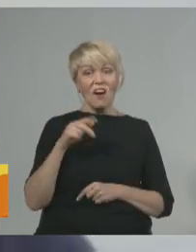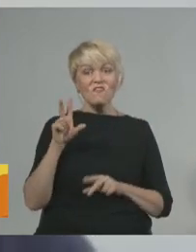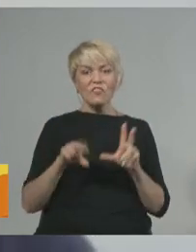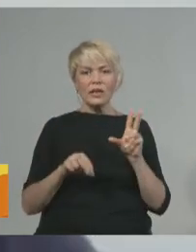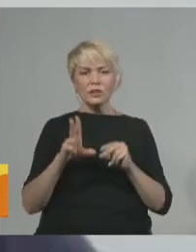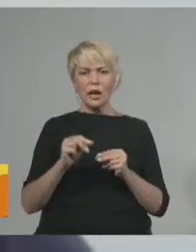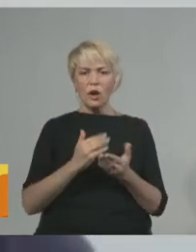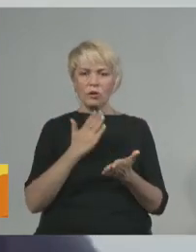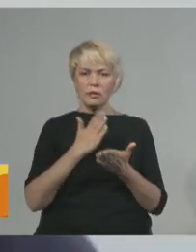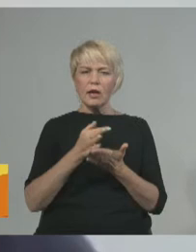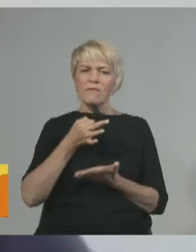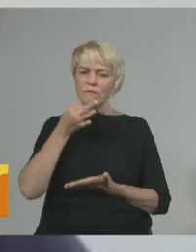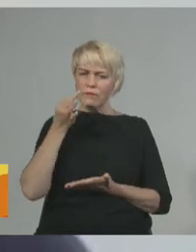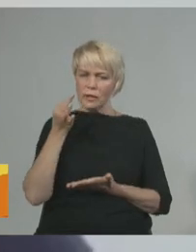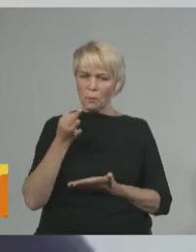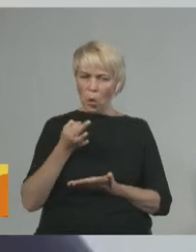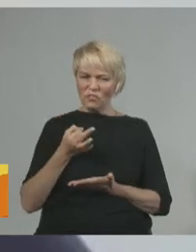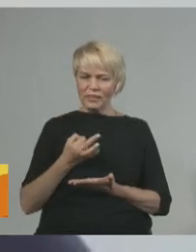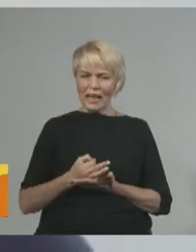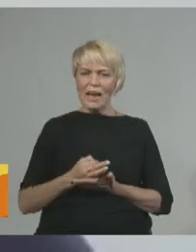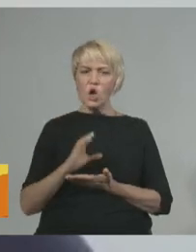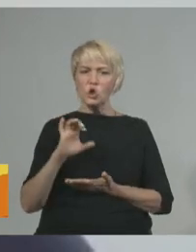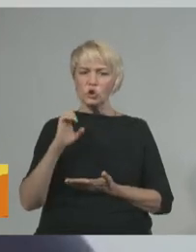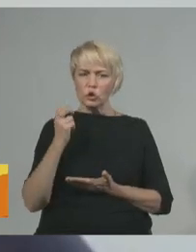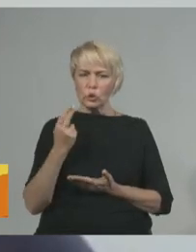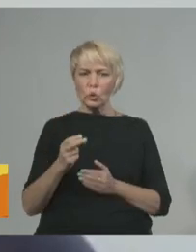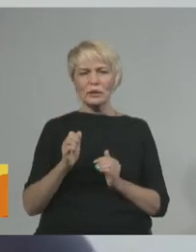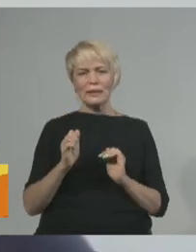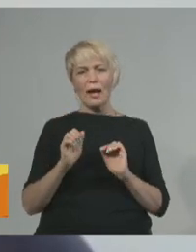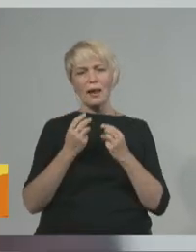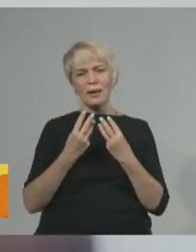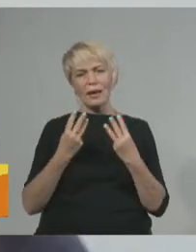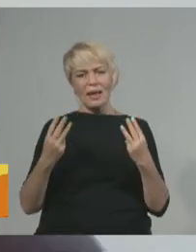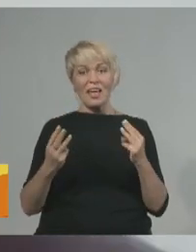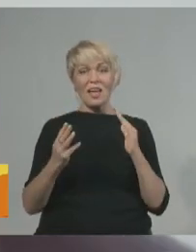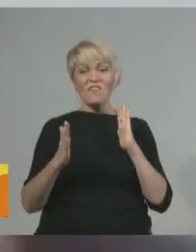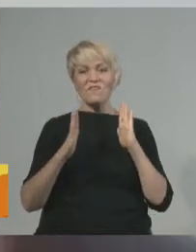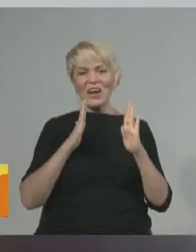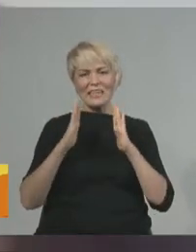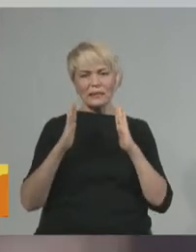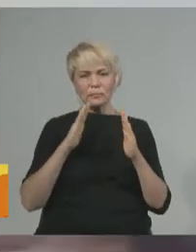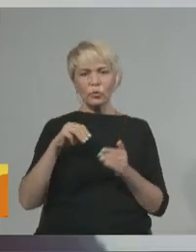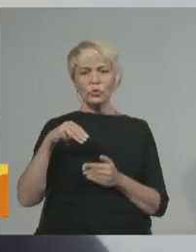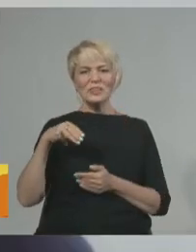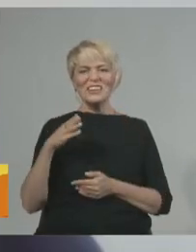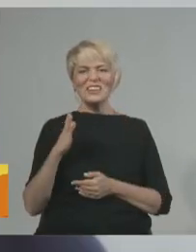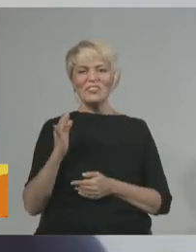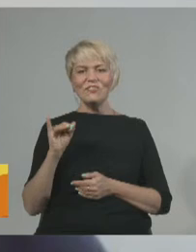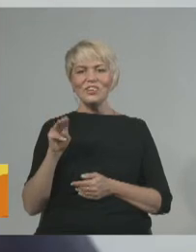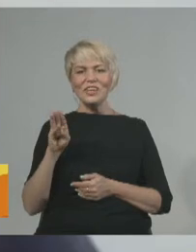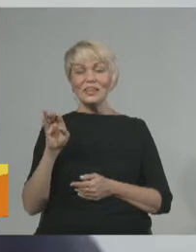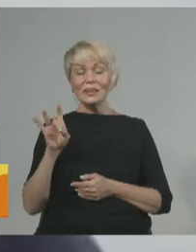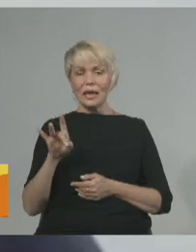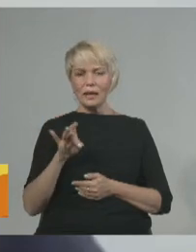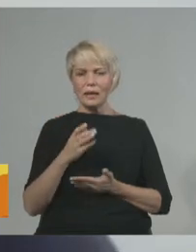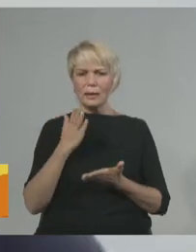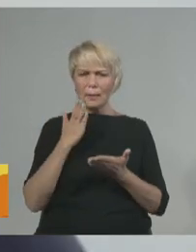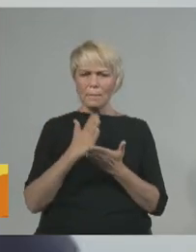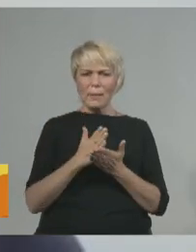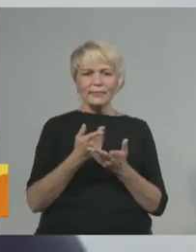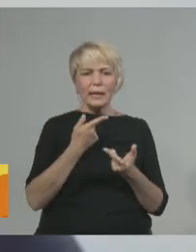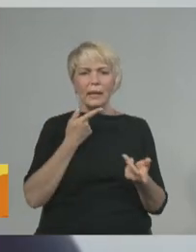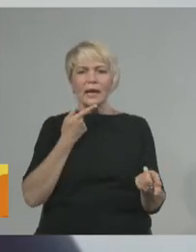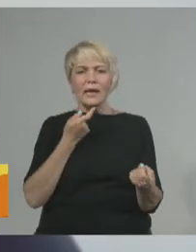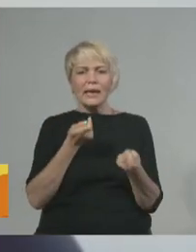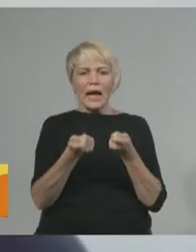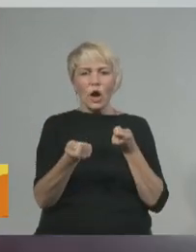social media companies like facebook or twitter to to add regulations that for example the one that recently